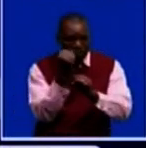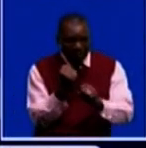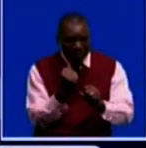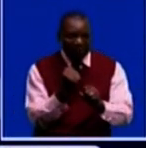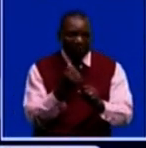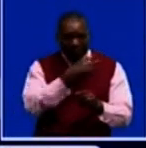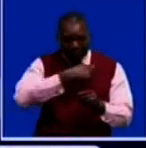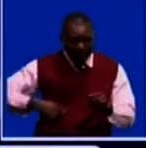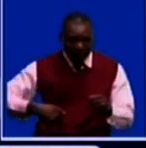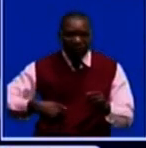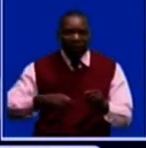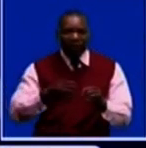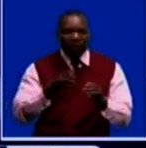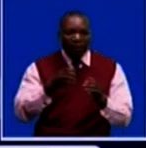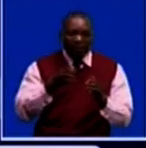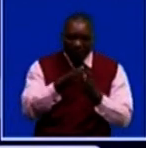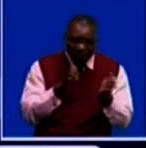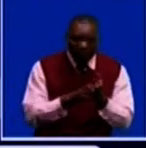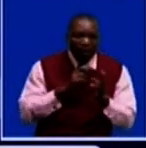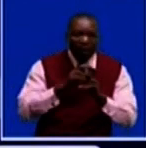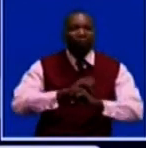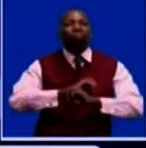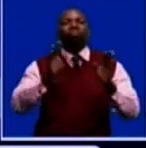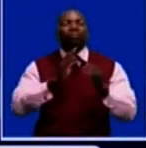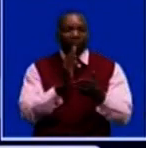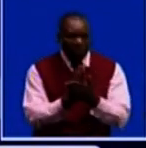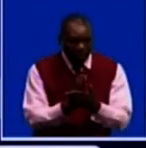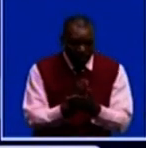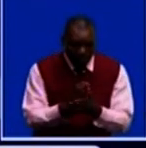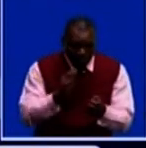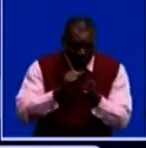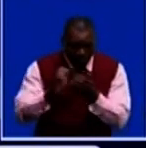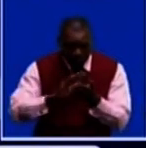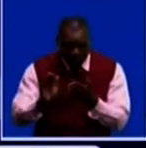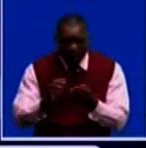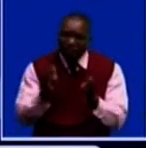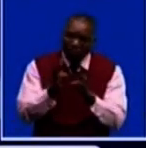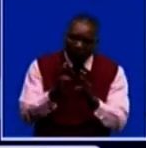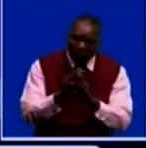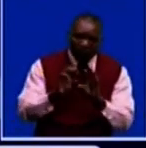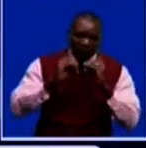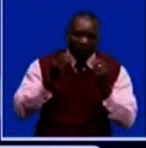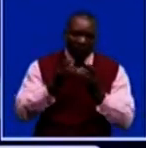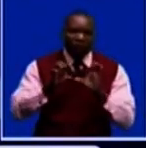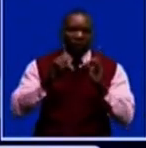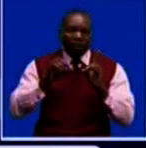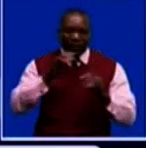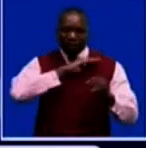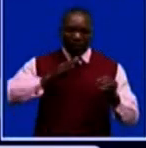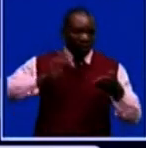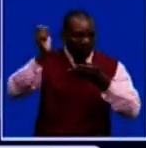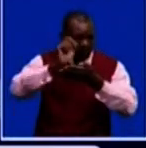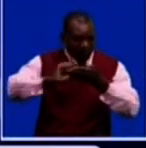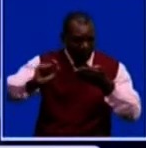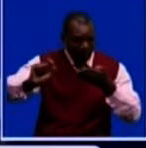examination leakages. He was speaking in Kabwe when he held a meeting with the Provincial Education Officer, District Education Board